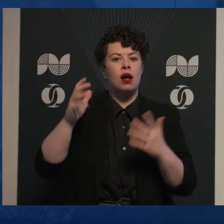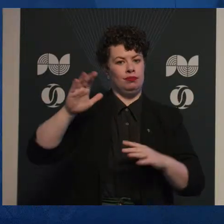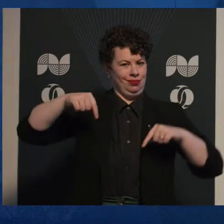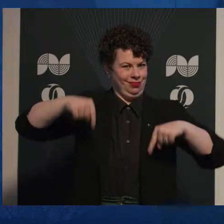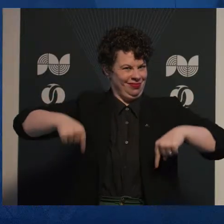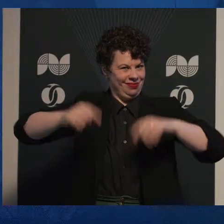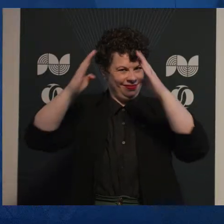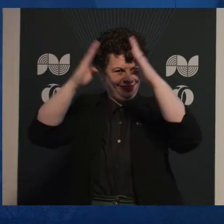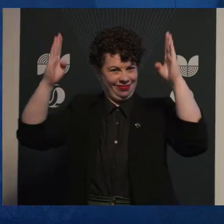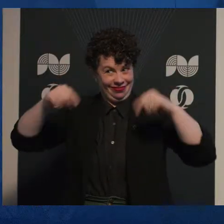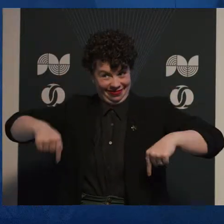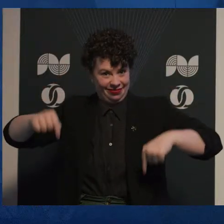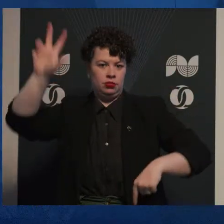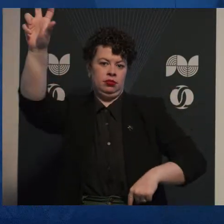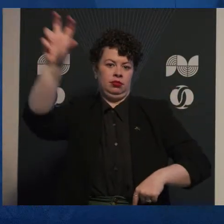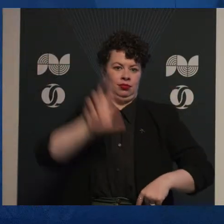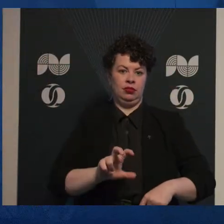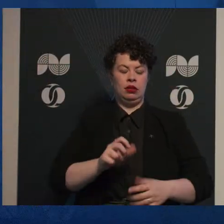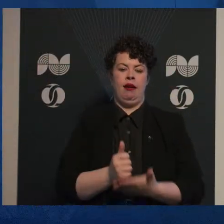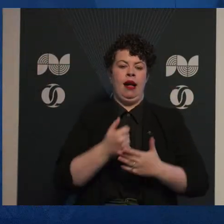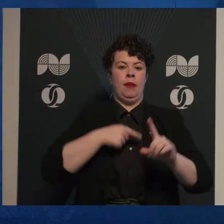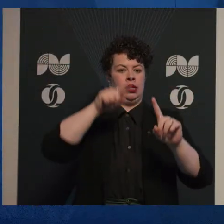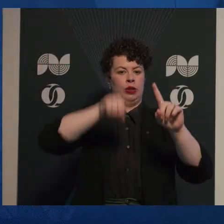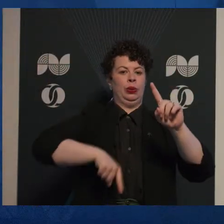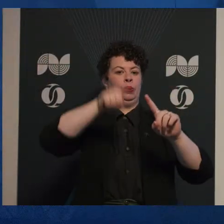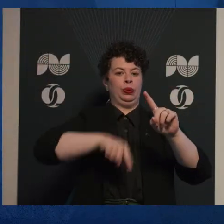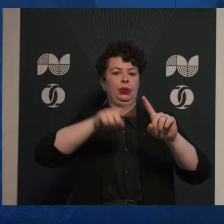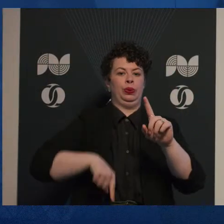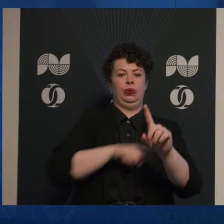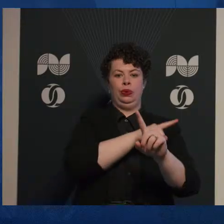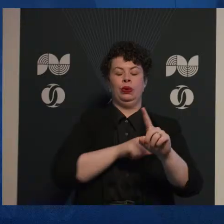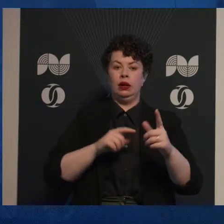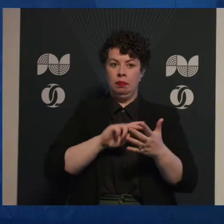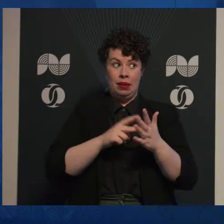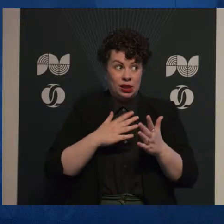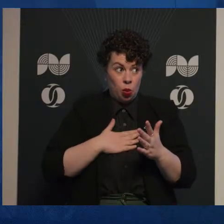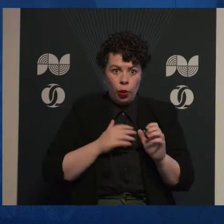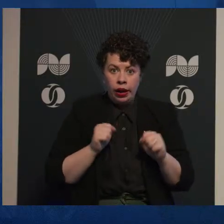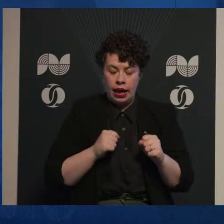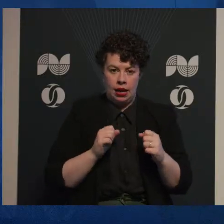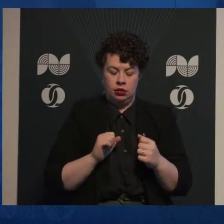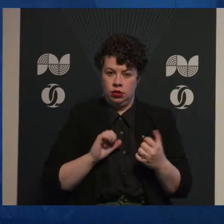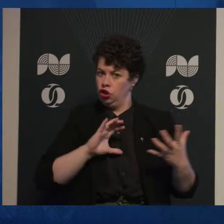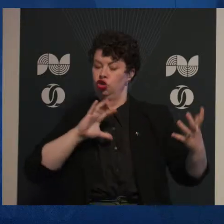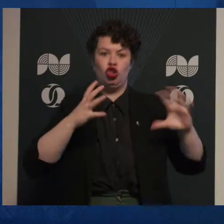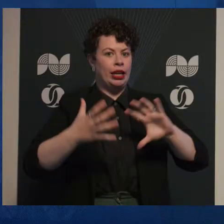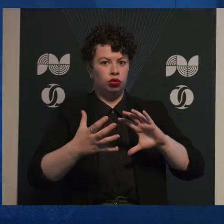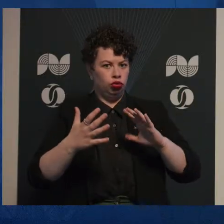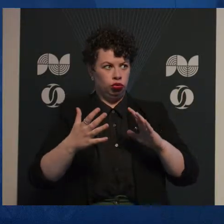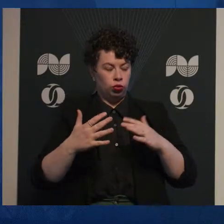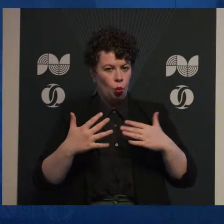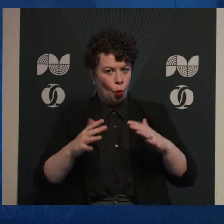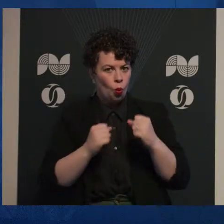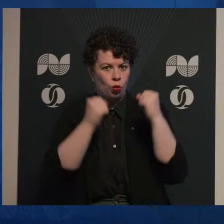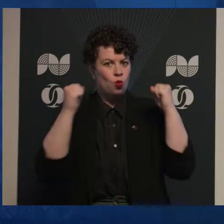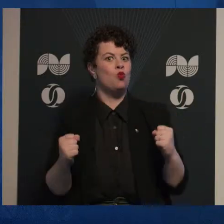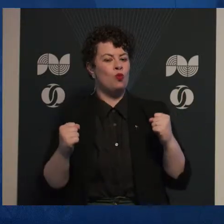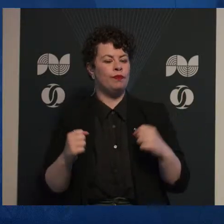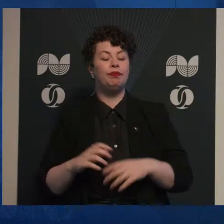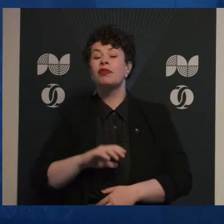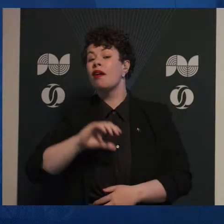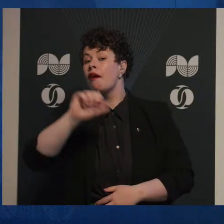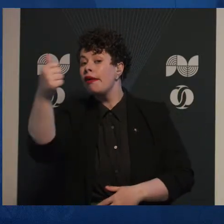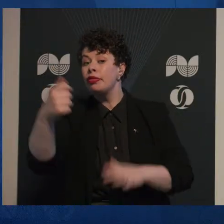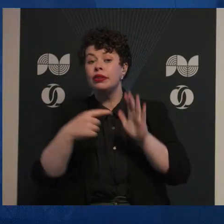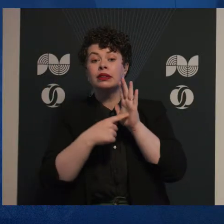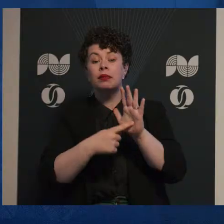changing the game for such small countries and for the region, for such small countries like Moldova and for the region. And another example is that